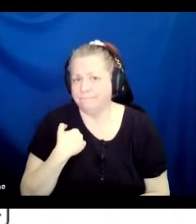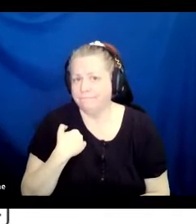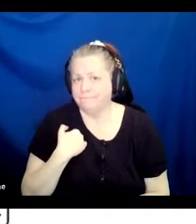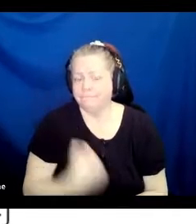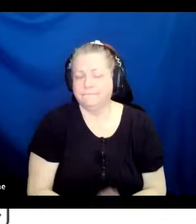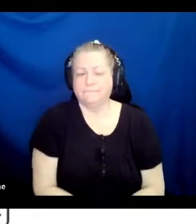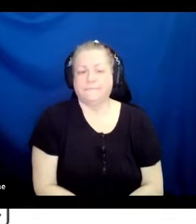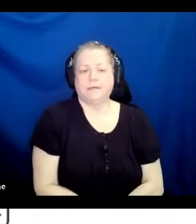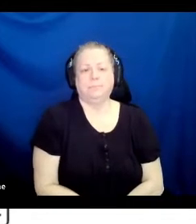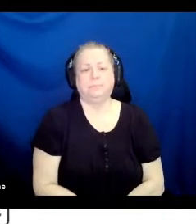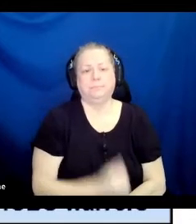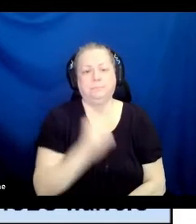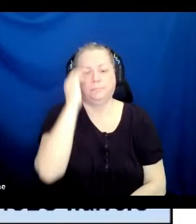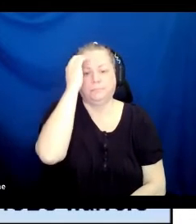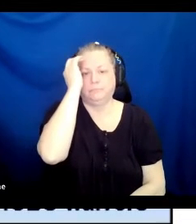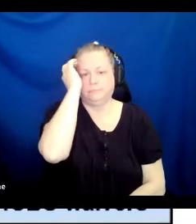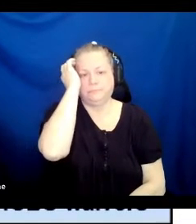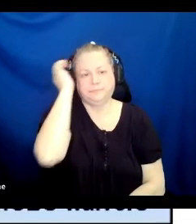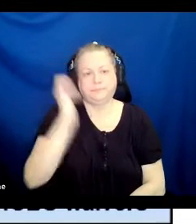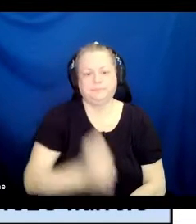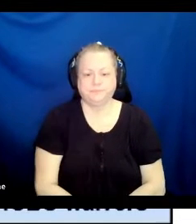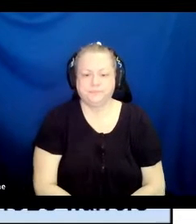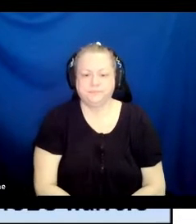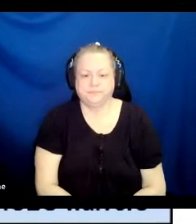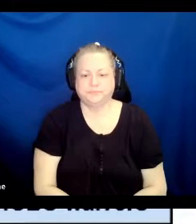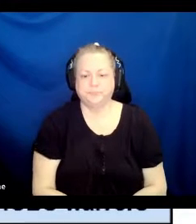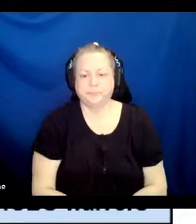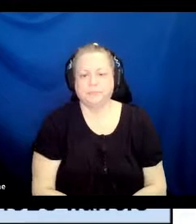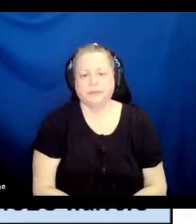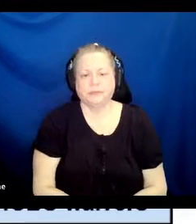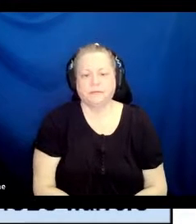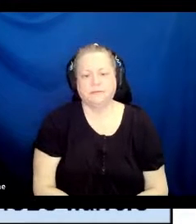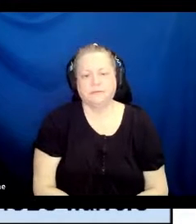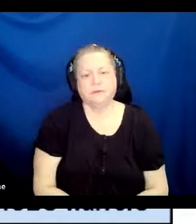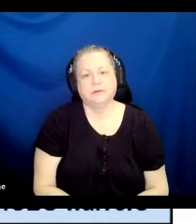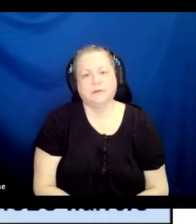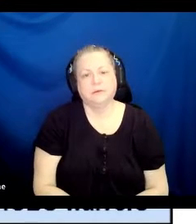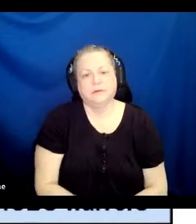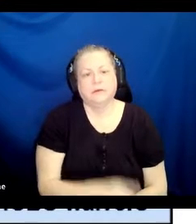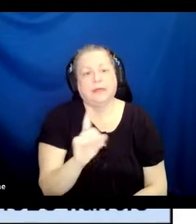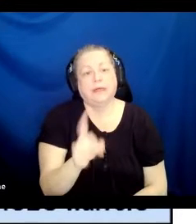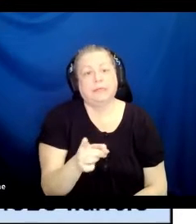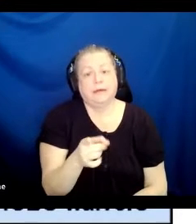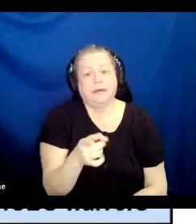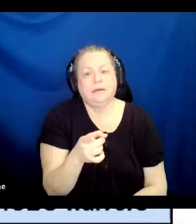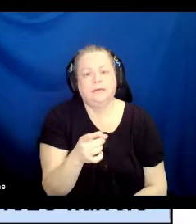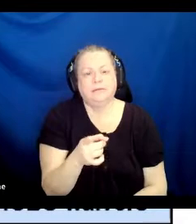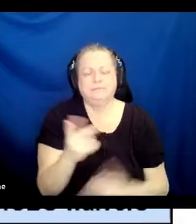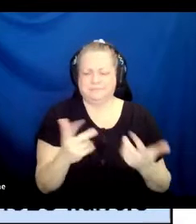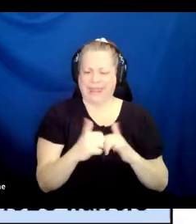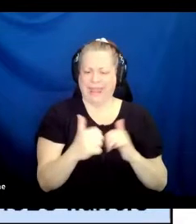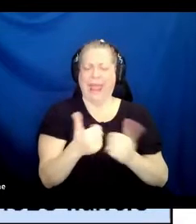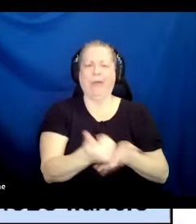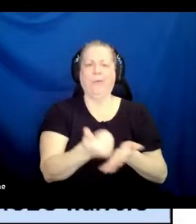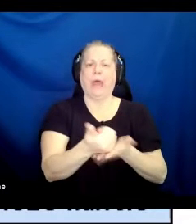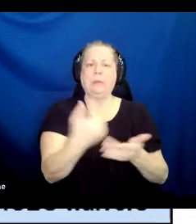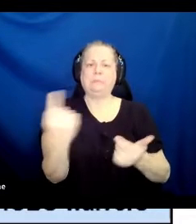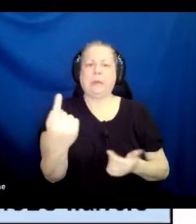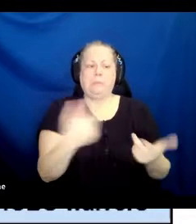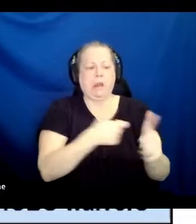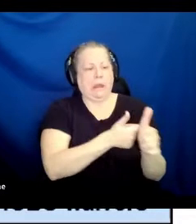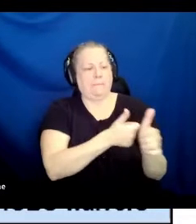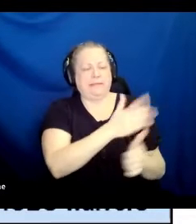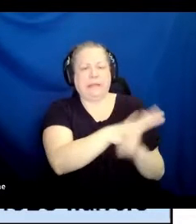Okay, next slide, please. Thank you. So this is how do you help a member update their